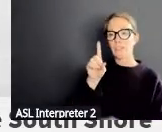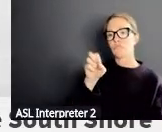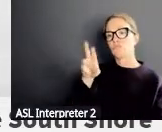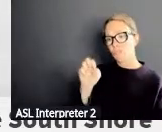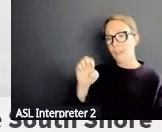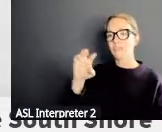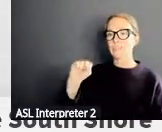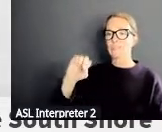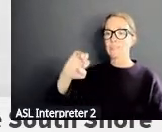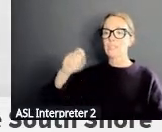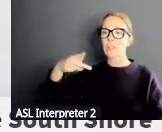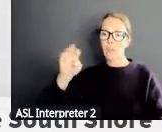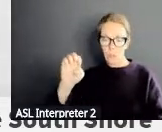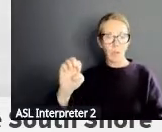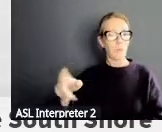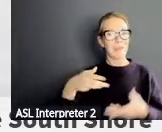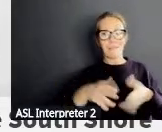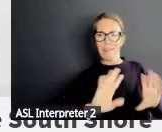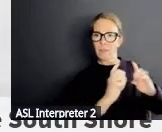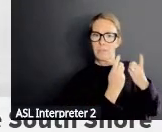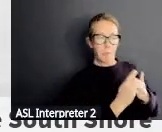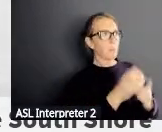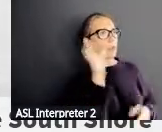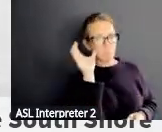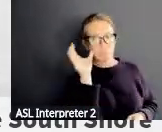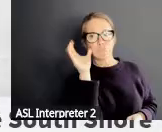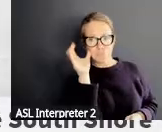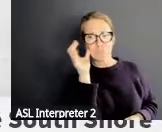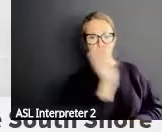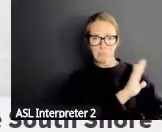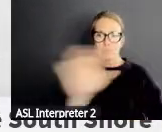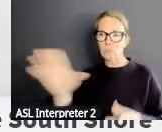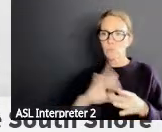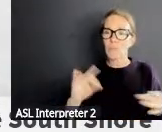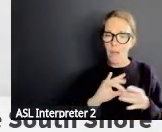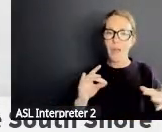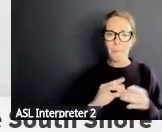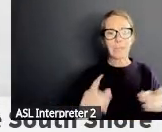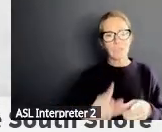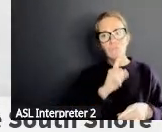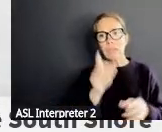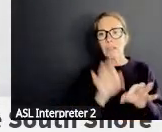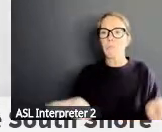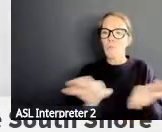department to listen to those comments, and it's very important for all voices to be heard today.